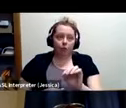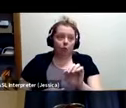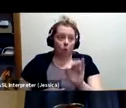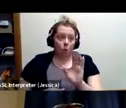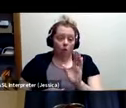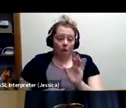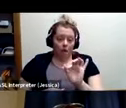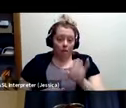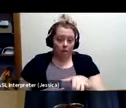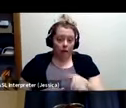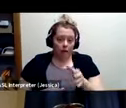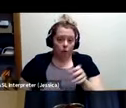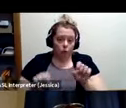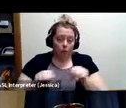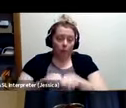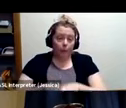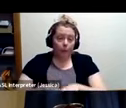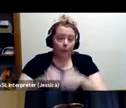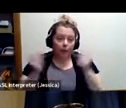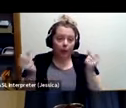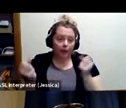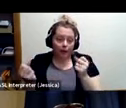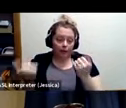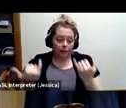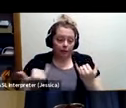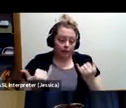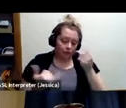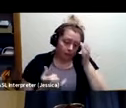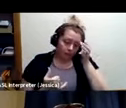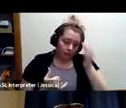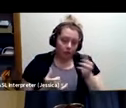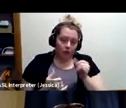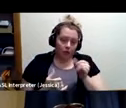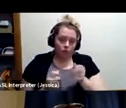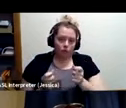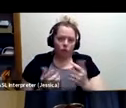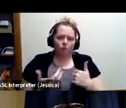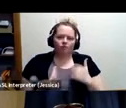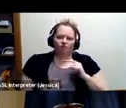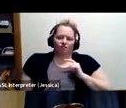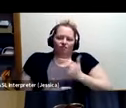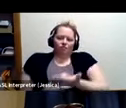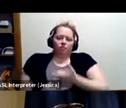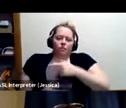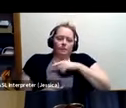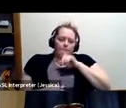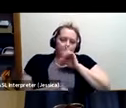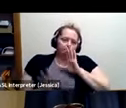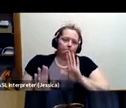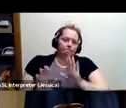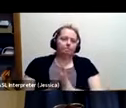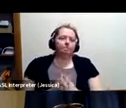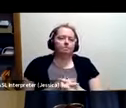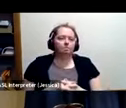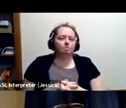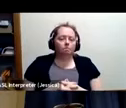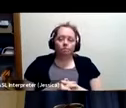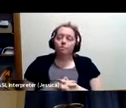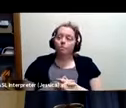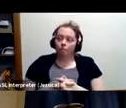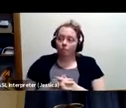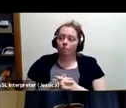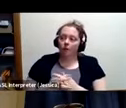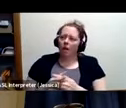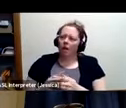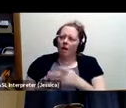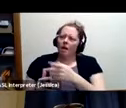just to give other people time to talk, I'll stop there. Yeah, and someone just mentioned that they've heard the term aspiring ally.